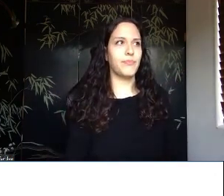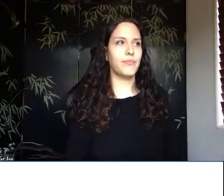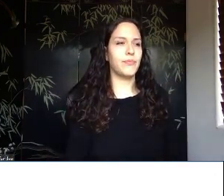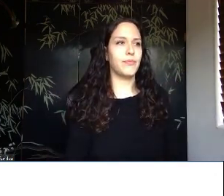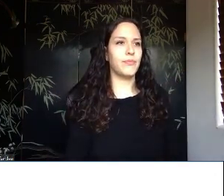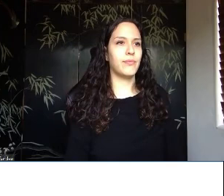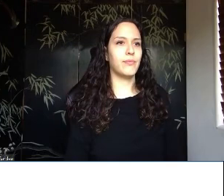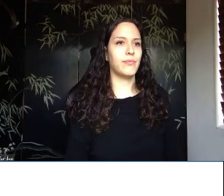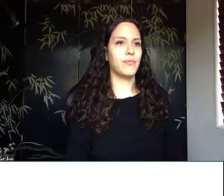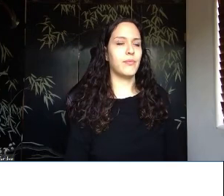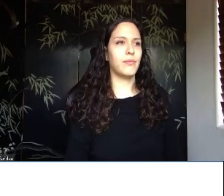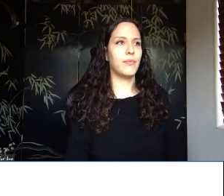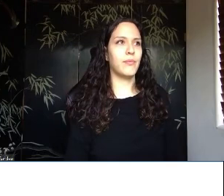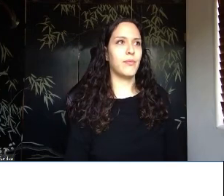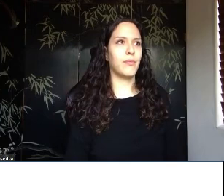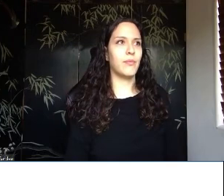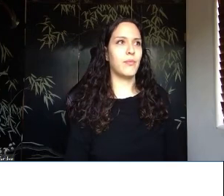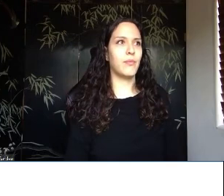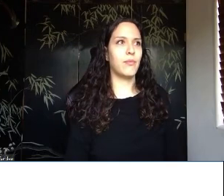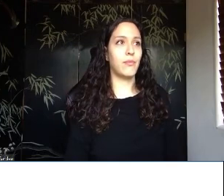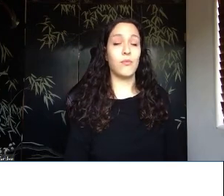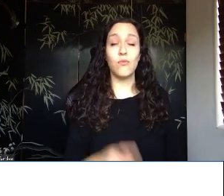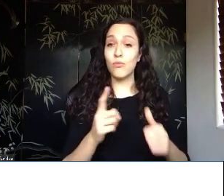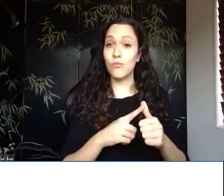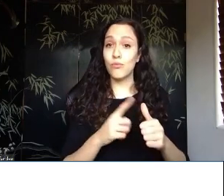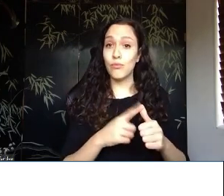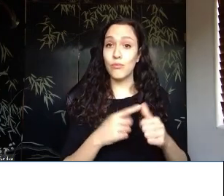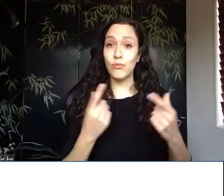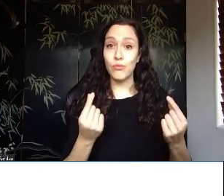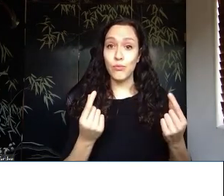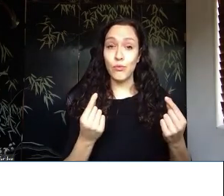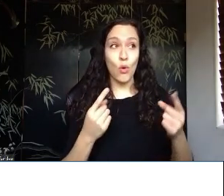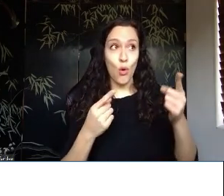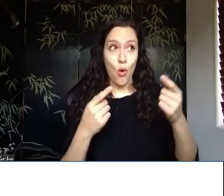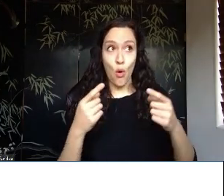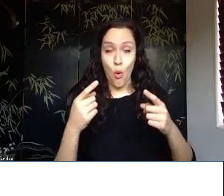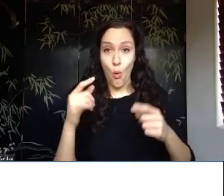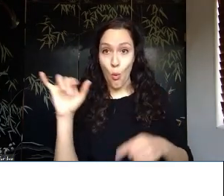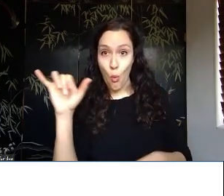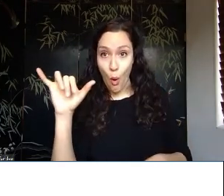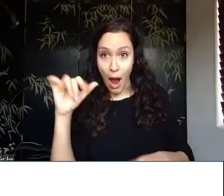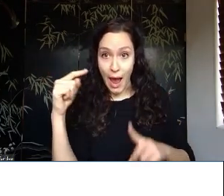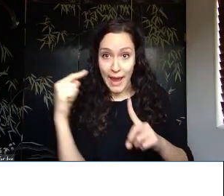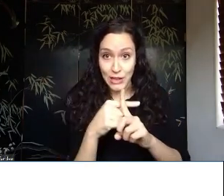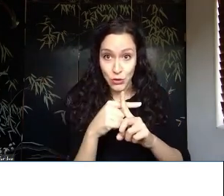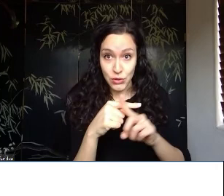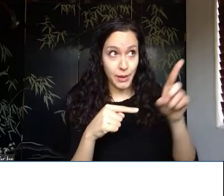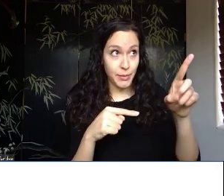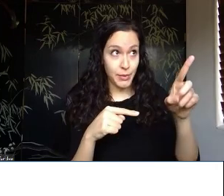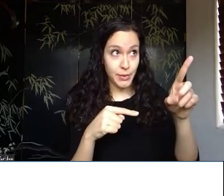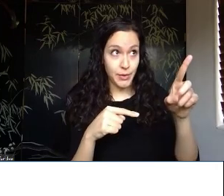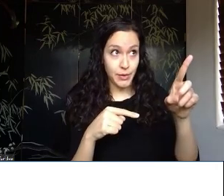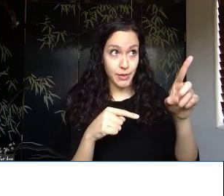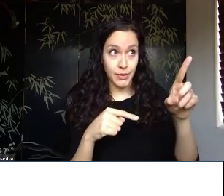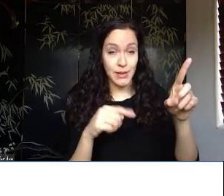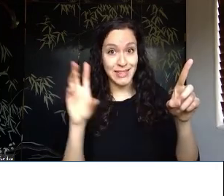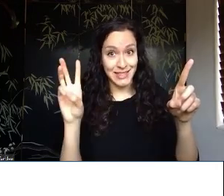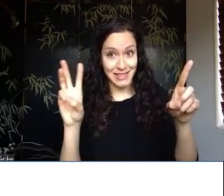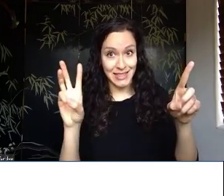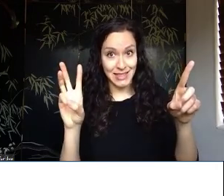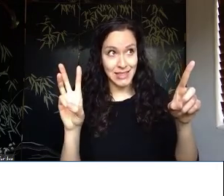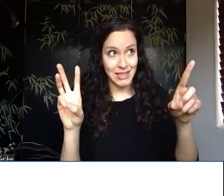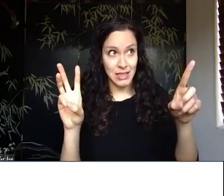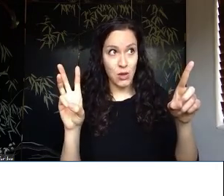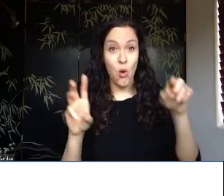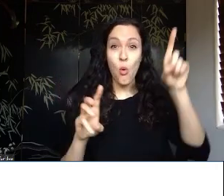All right, remember the first thing we do is look for the y-intercept, the one that does not have an x. Okay, negative 1/2 has an x. That's a slope.